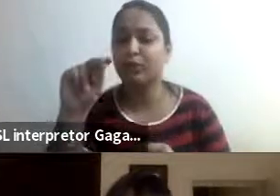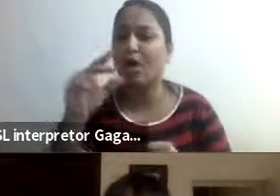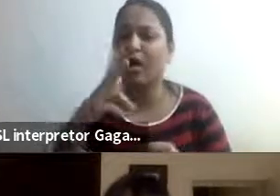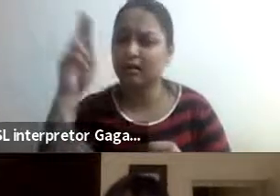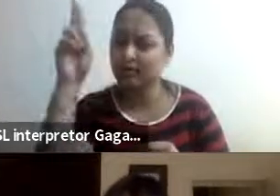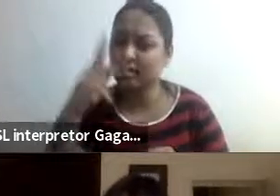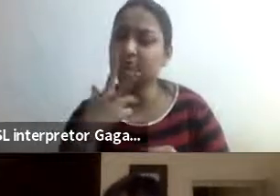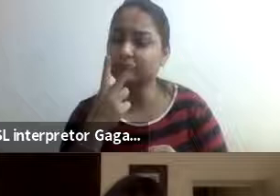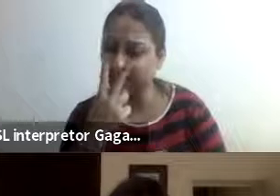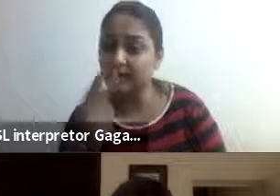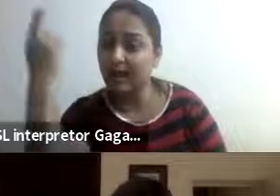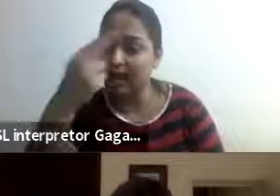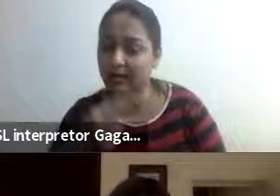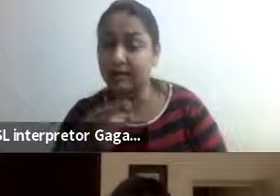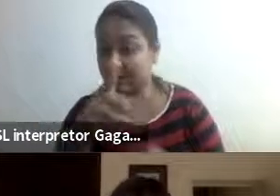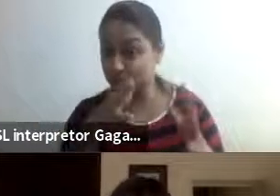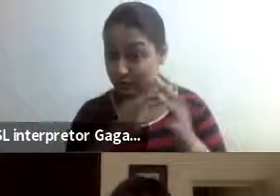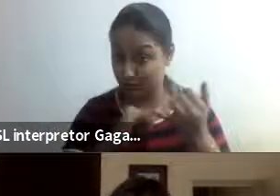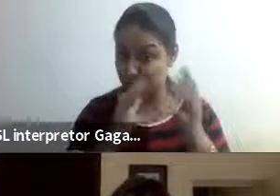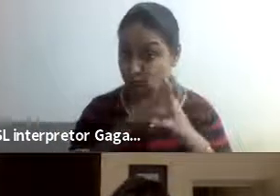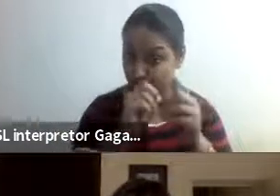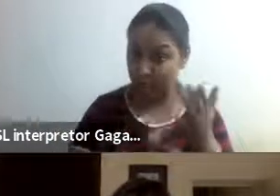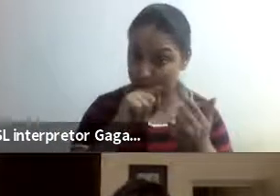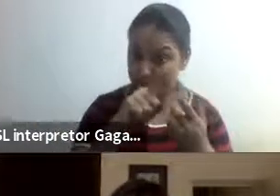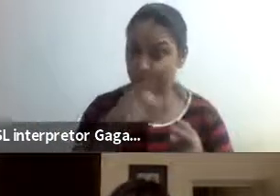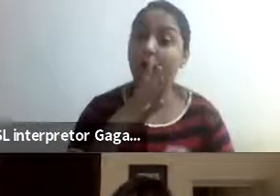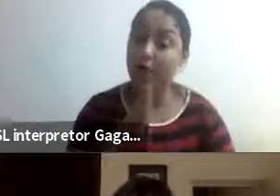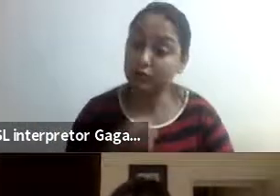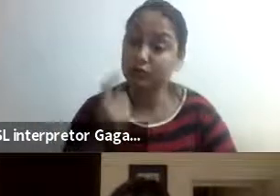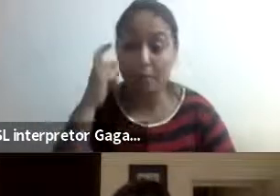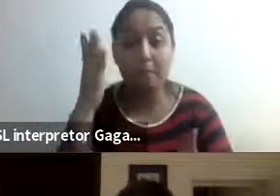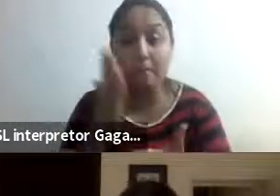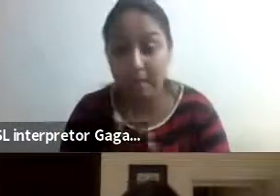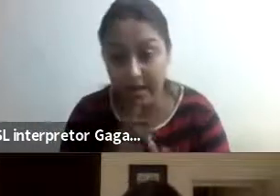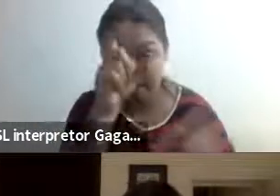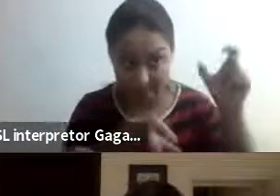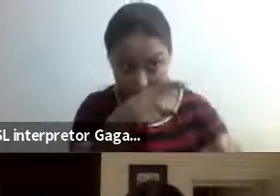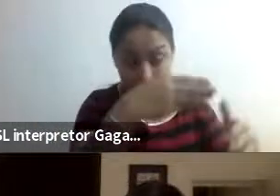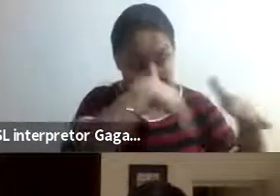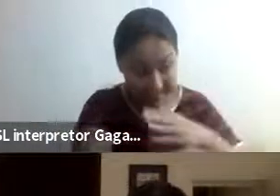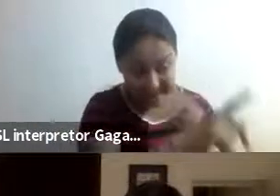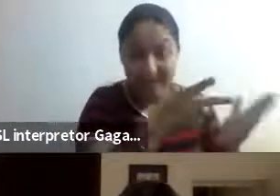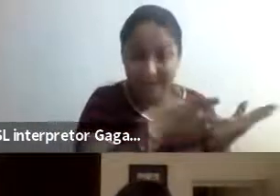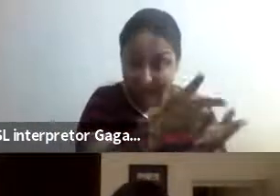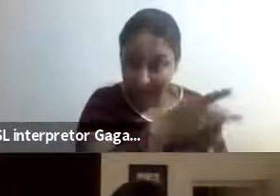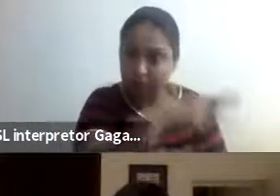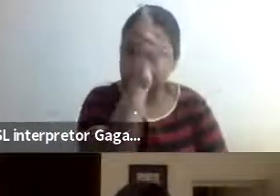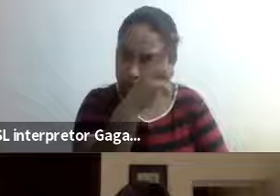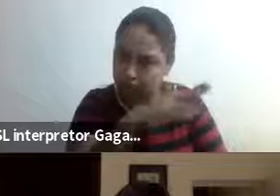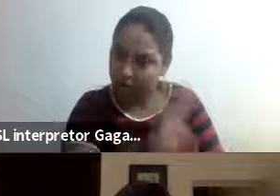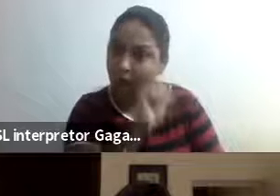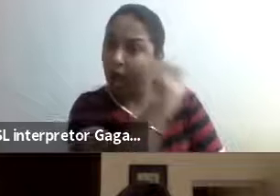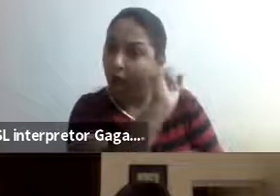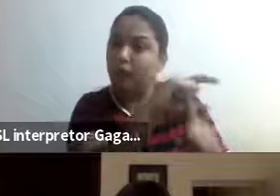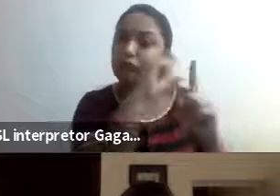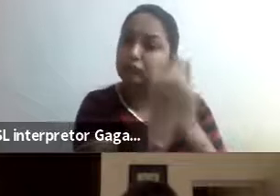And they believed, people like Swaminathan believed that there were lay people in the villages who were creating art in more ritual